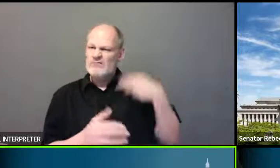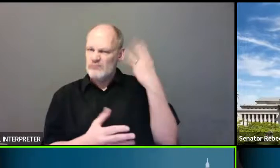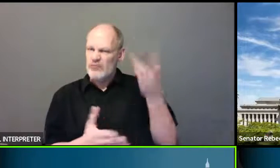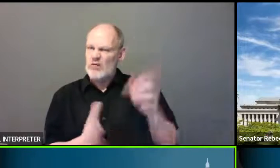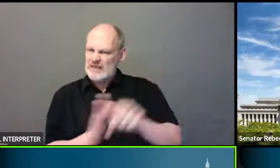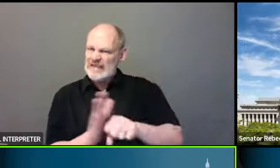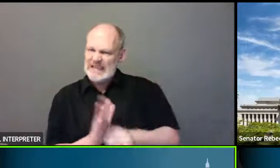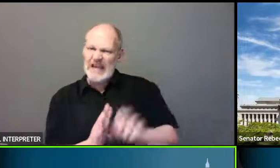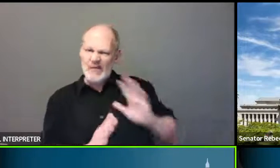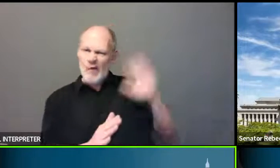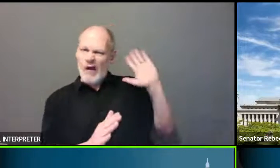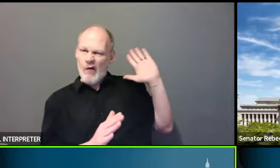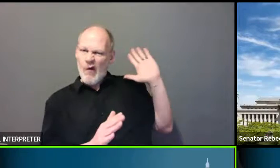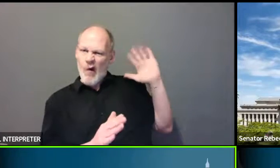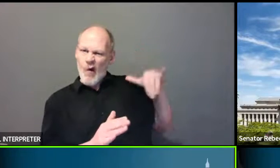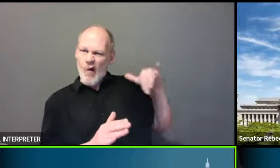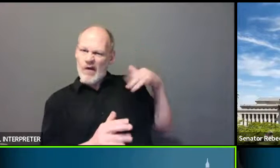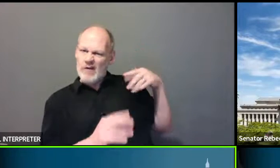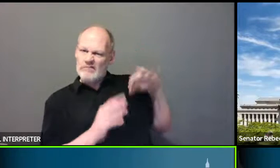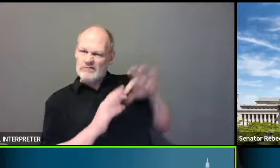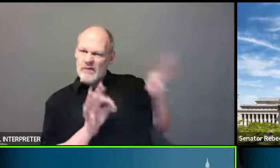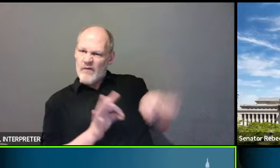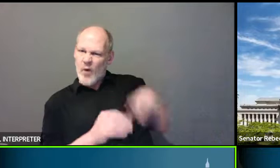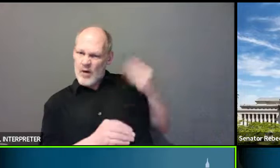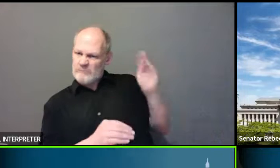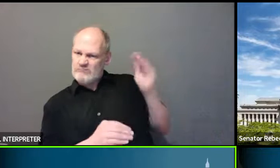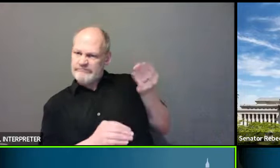could still provide